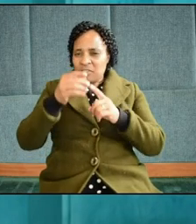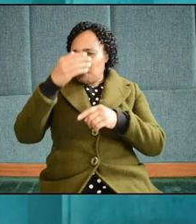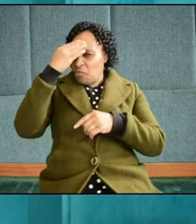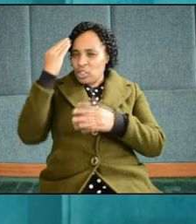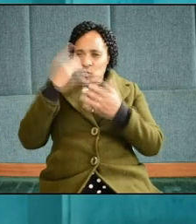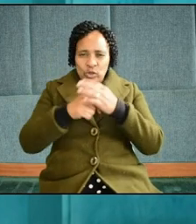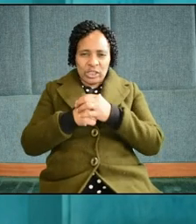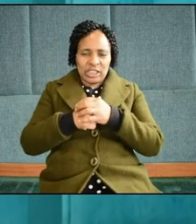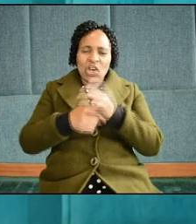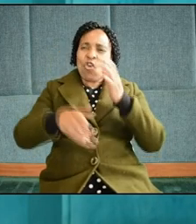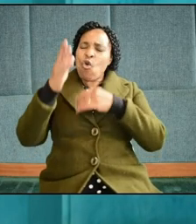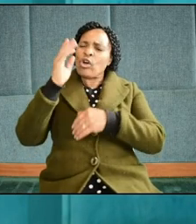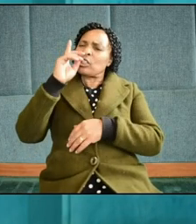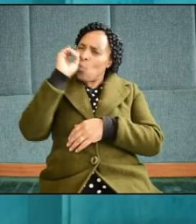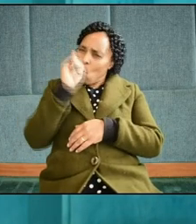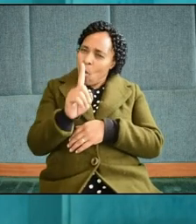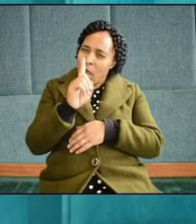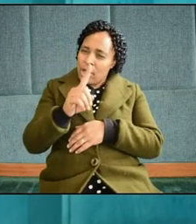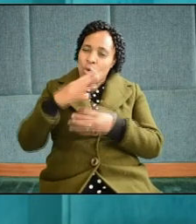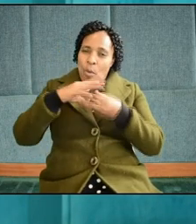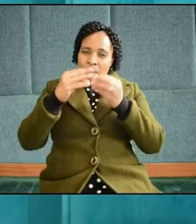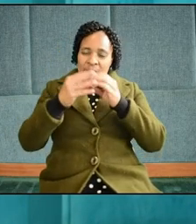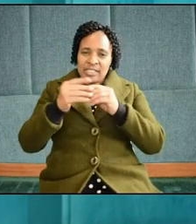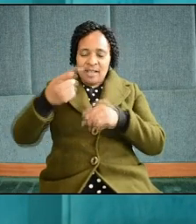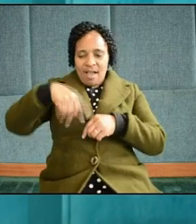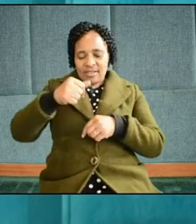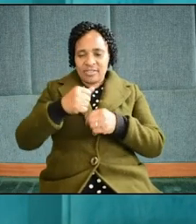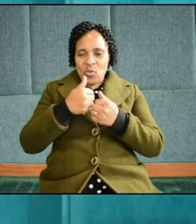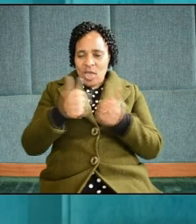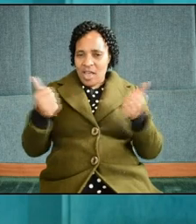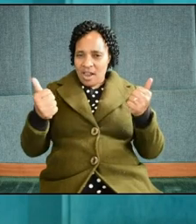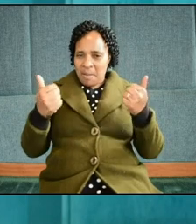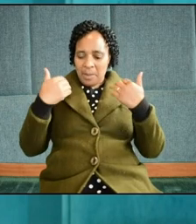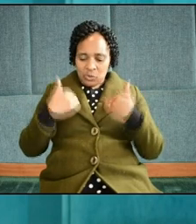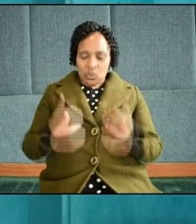the fact that God is the one who created us, the personalities we have,